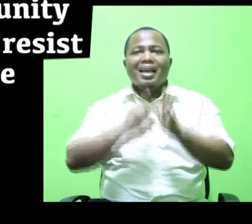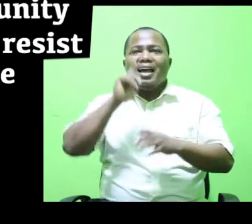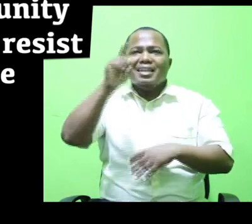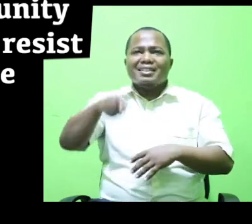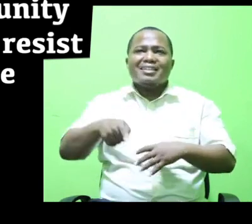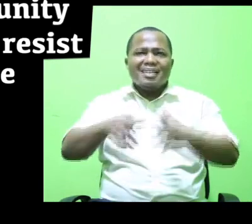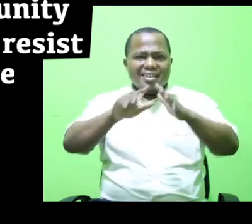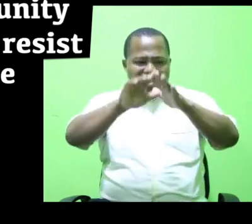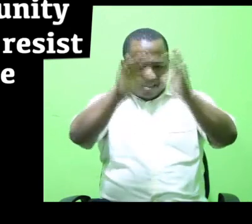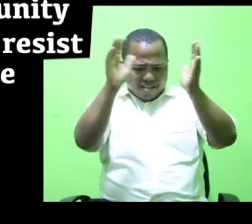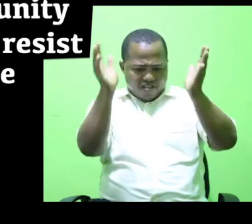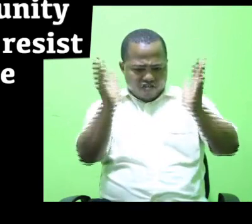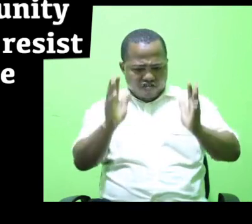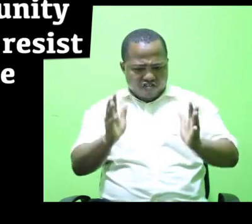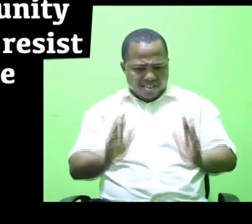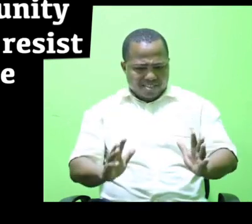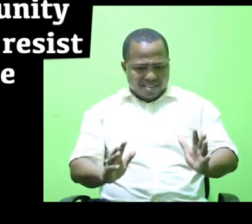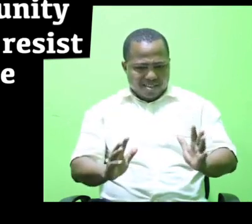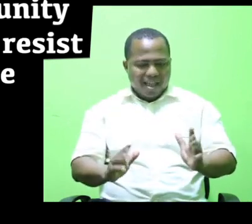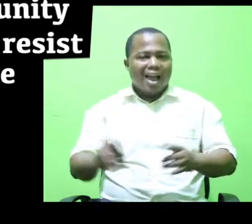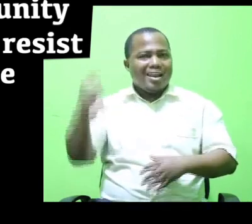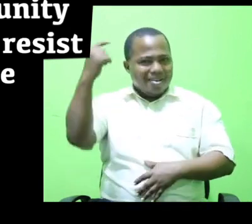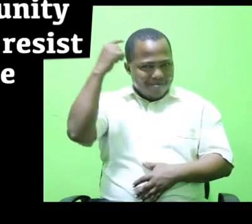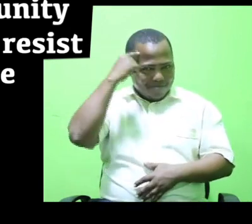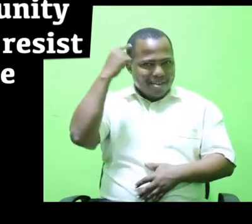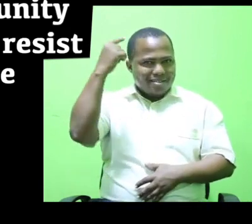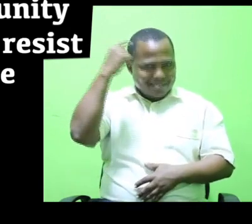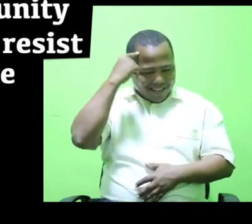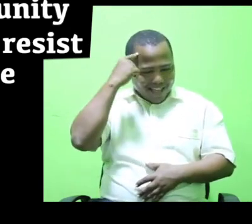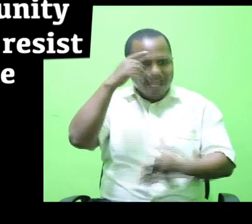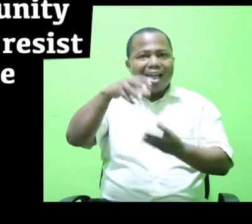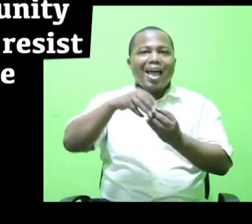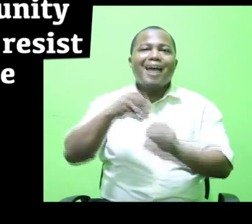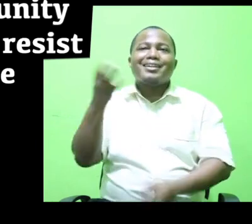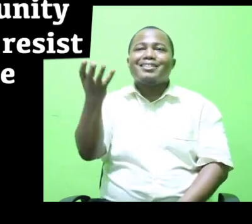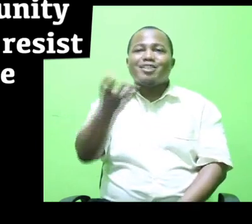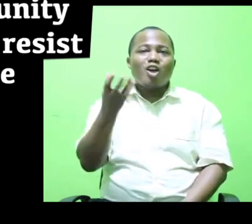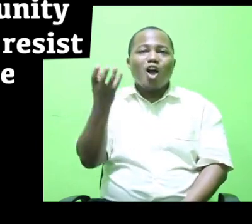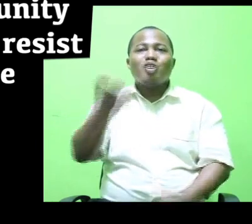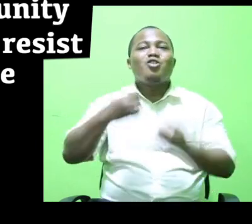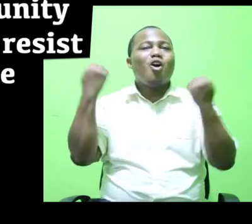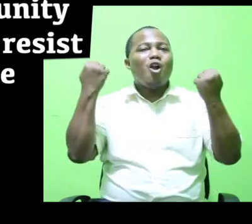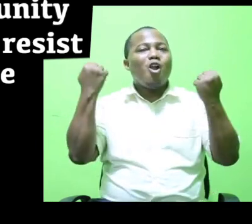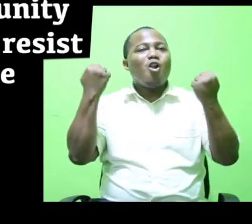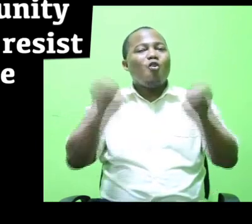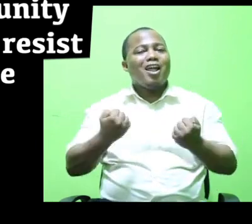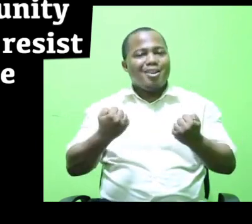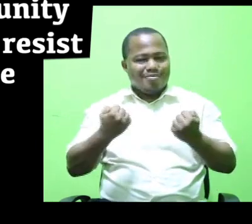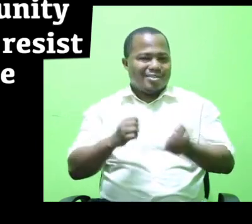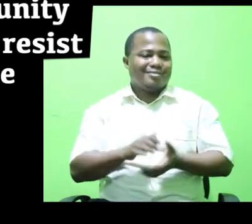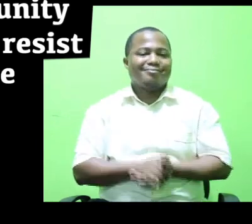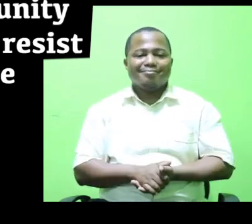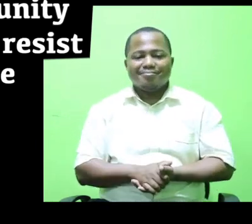Is the physical, mental, and social well-being.